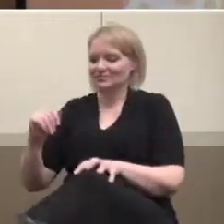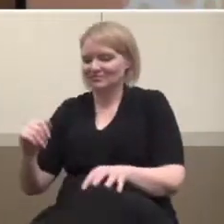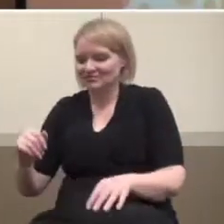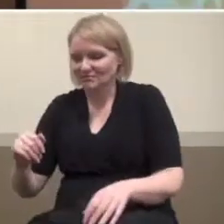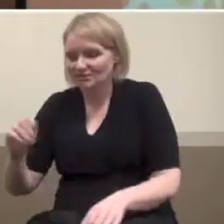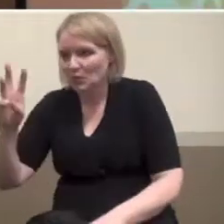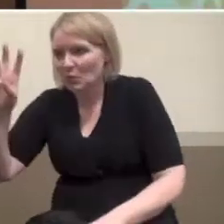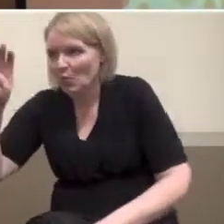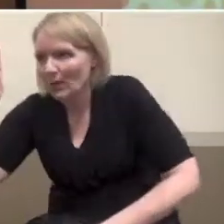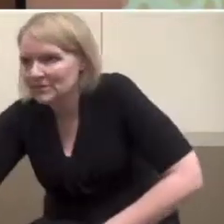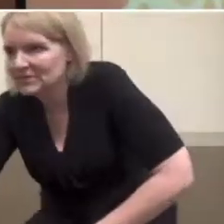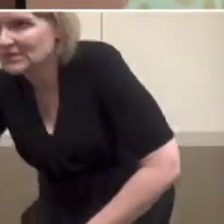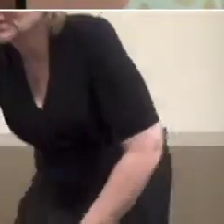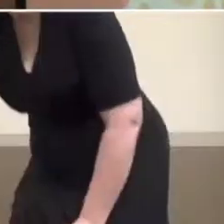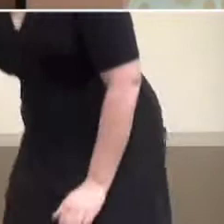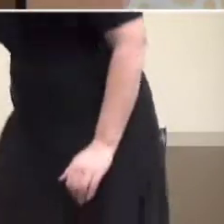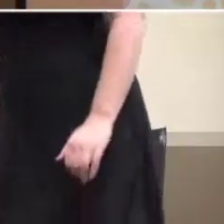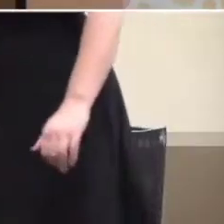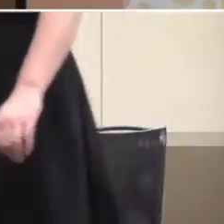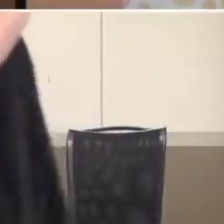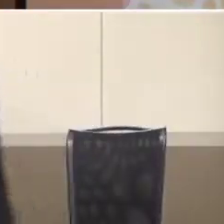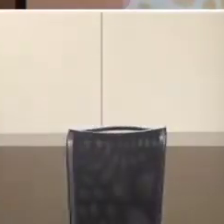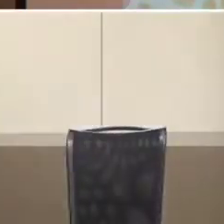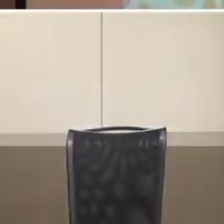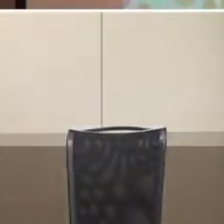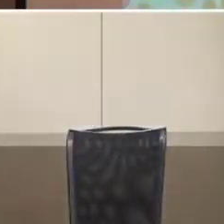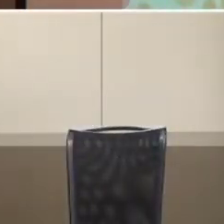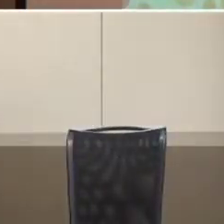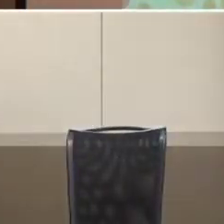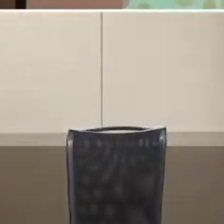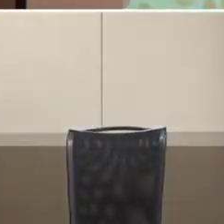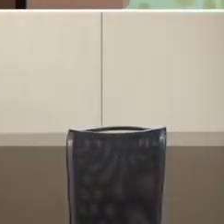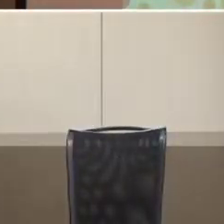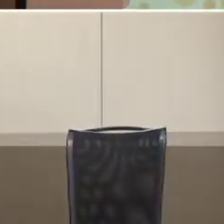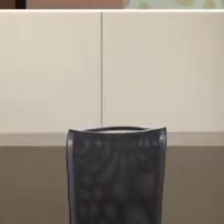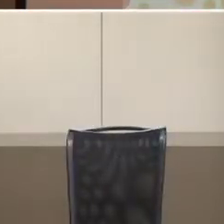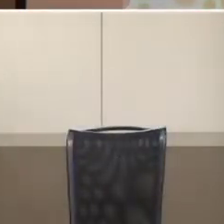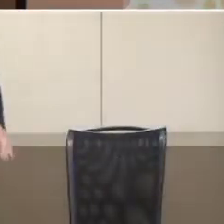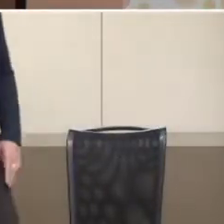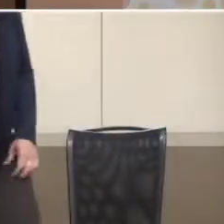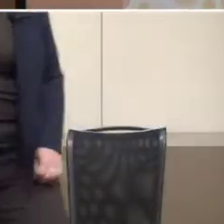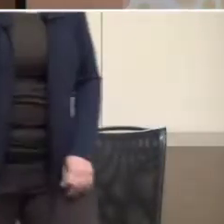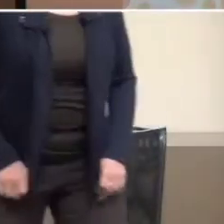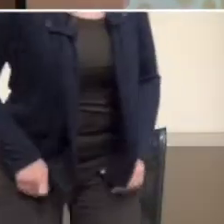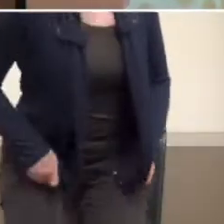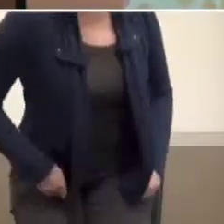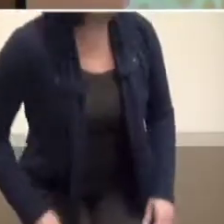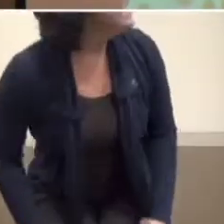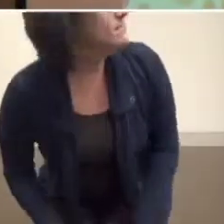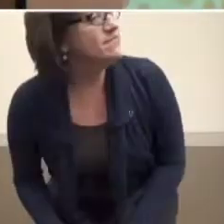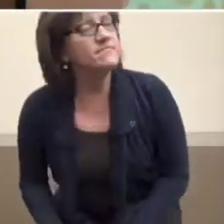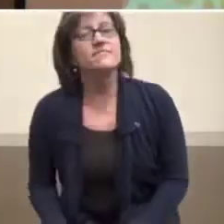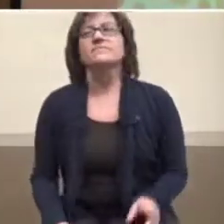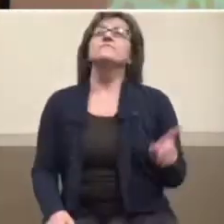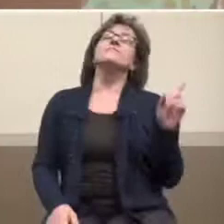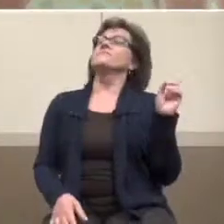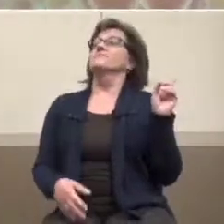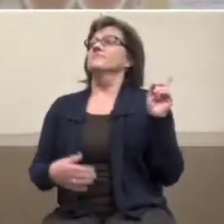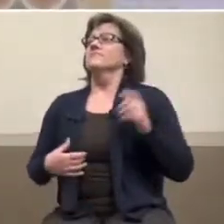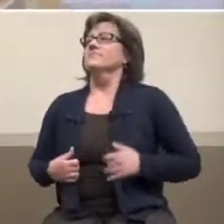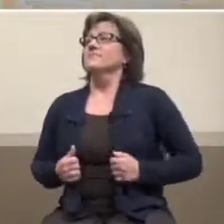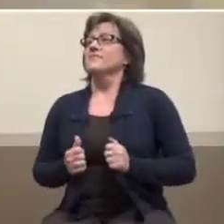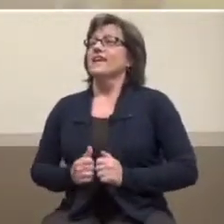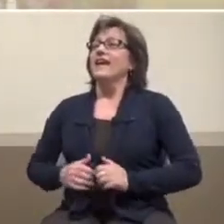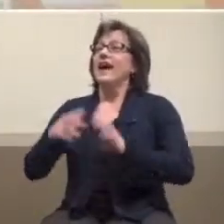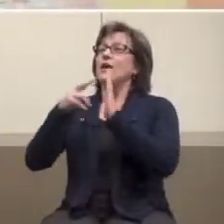website. You can go to it, and they have a bunch of different smile breaks. And when I was looking at that too, I saw that I read somewhere that there was a guy, if